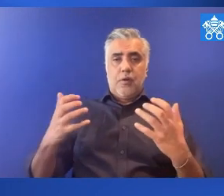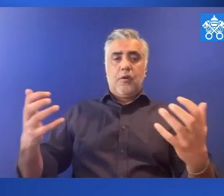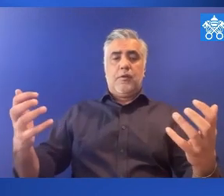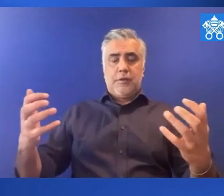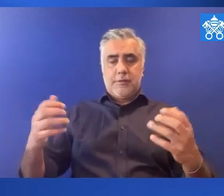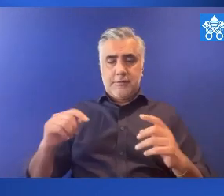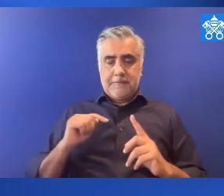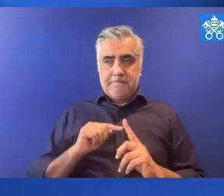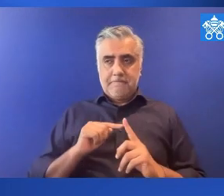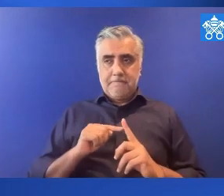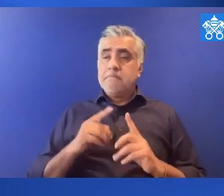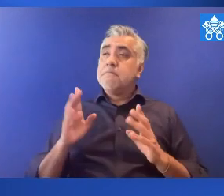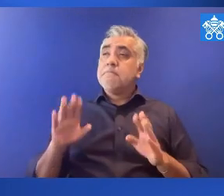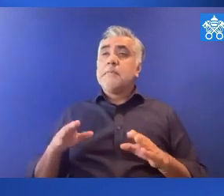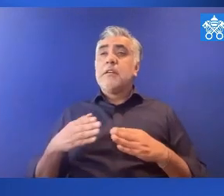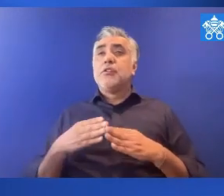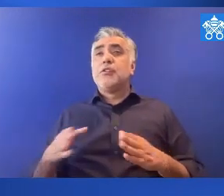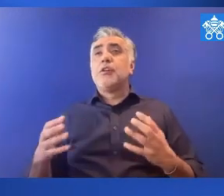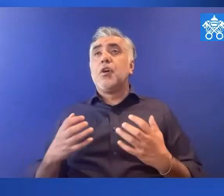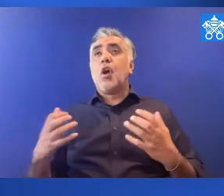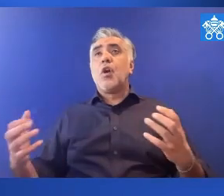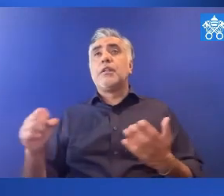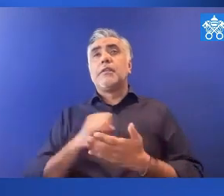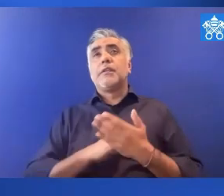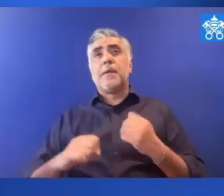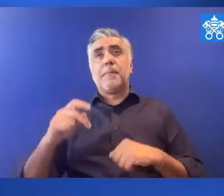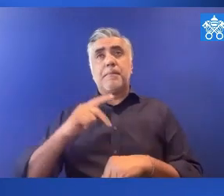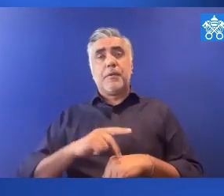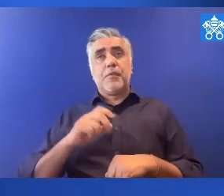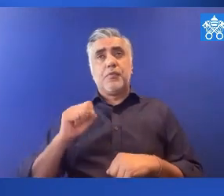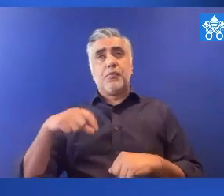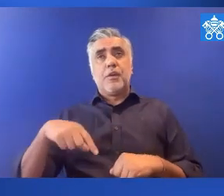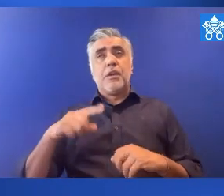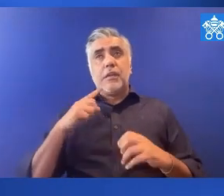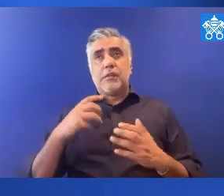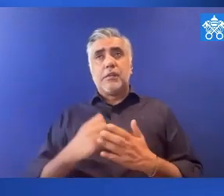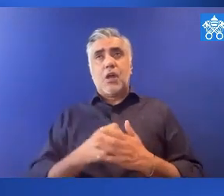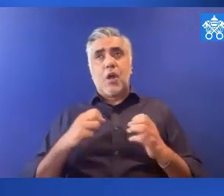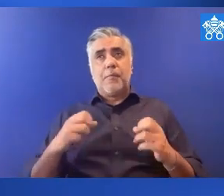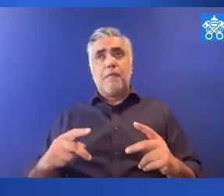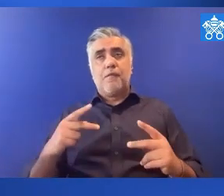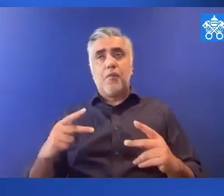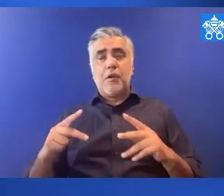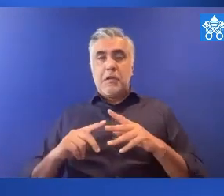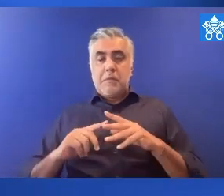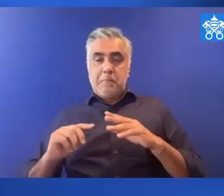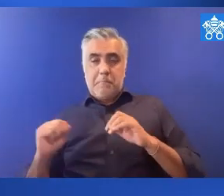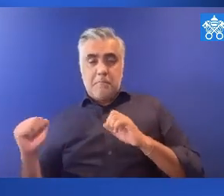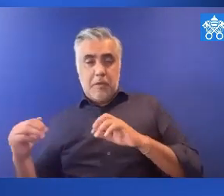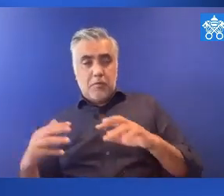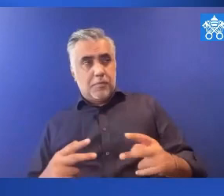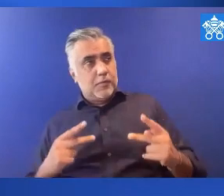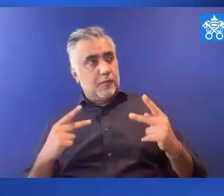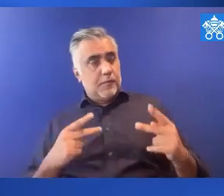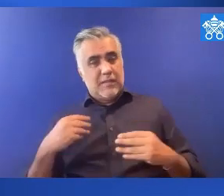all the activities of the general audience take place. The general audience in St. Peter's Square is really an